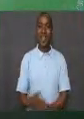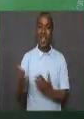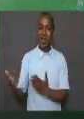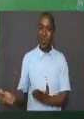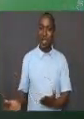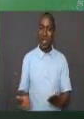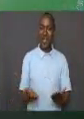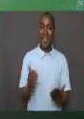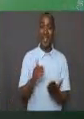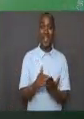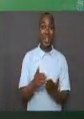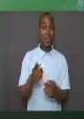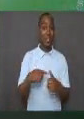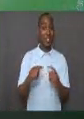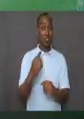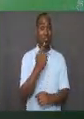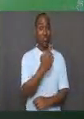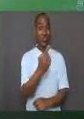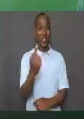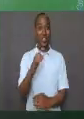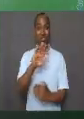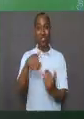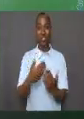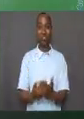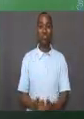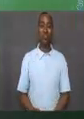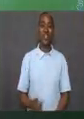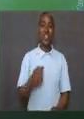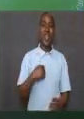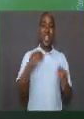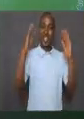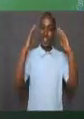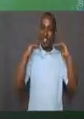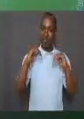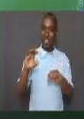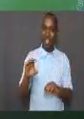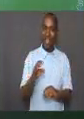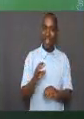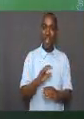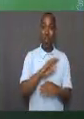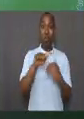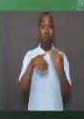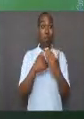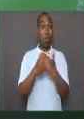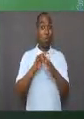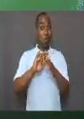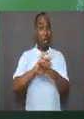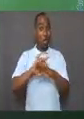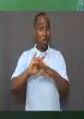Welcome back, everyone. I hope you were able to fill in all the